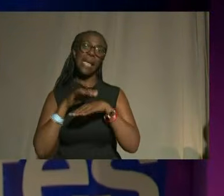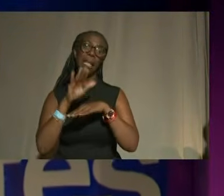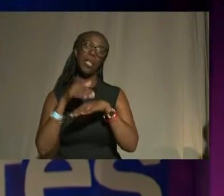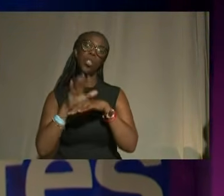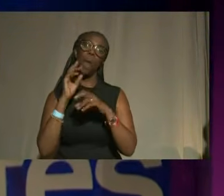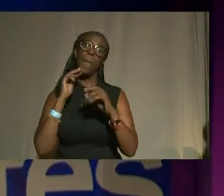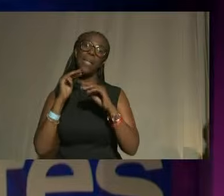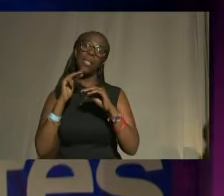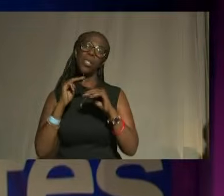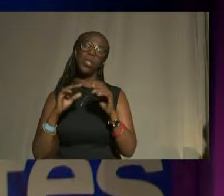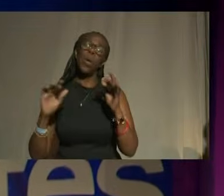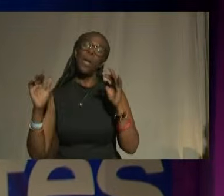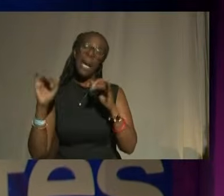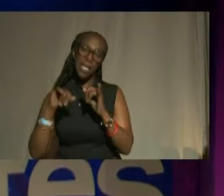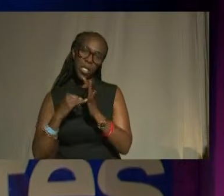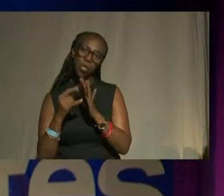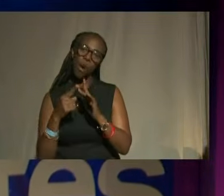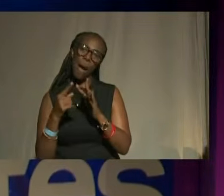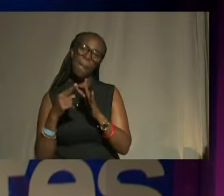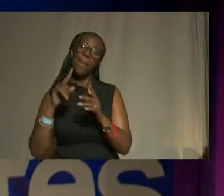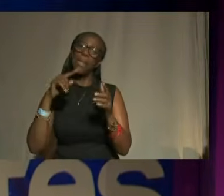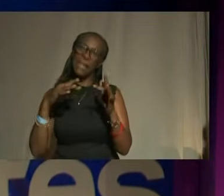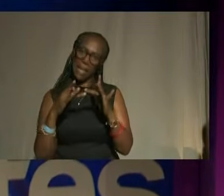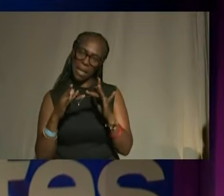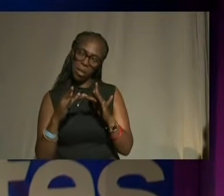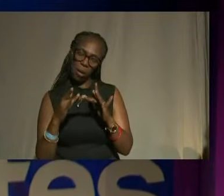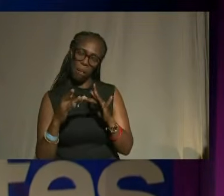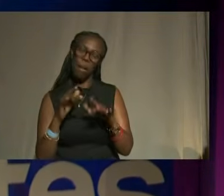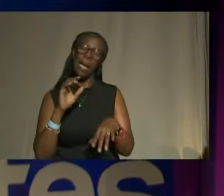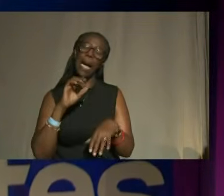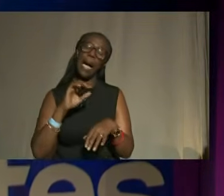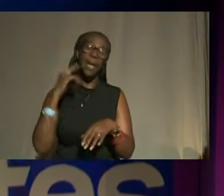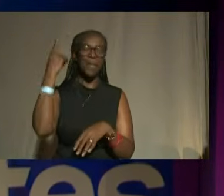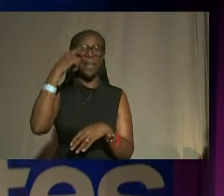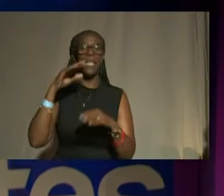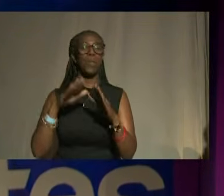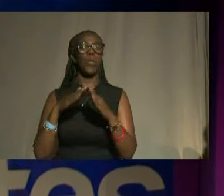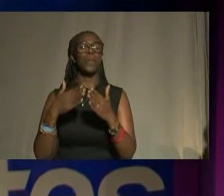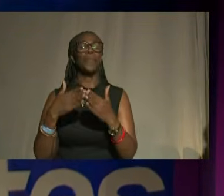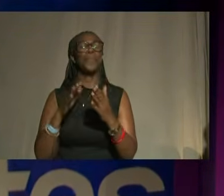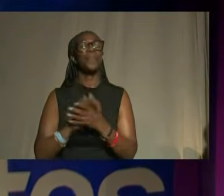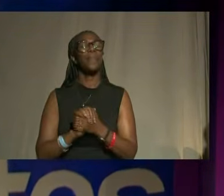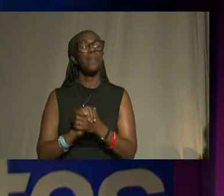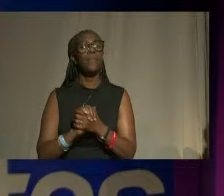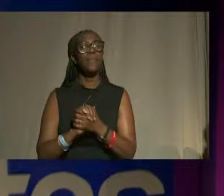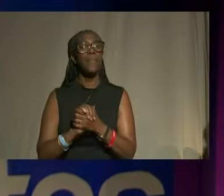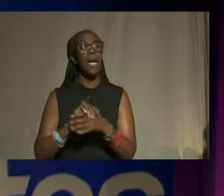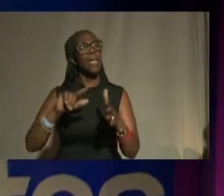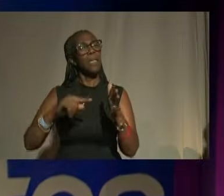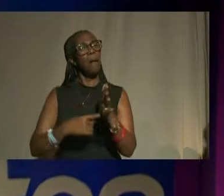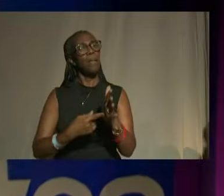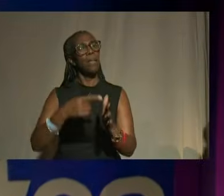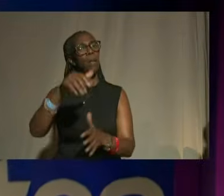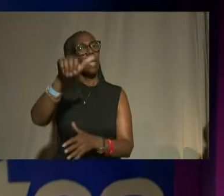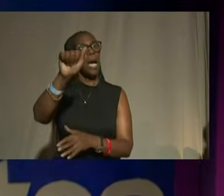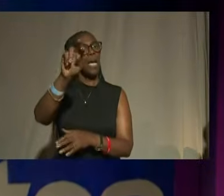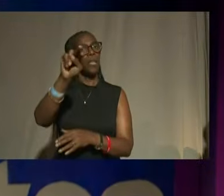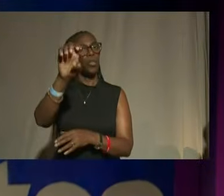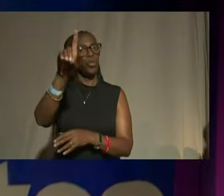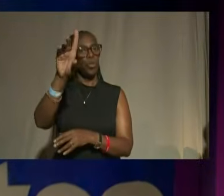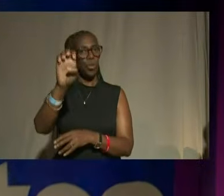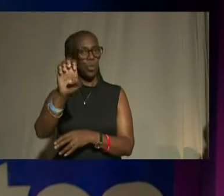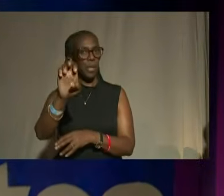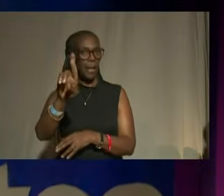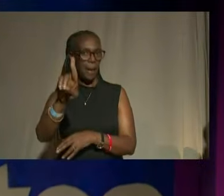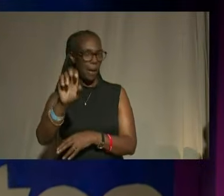and TikTok. Send them to Jamaica Debates. We now ask Andrea to start the final segment, with a question